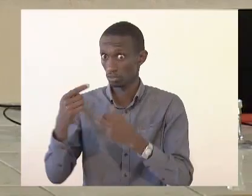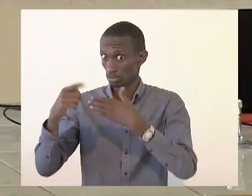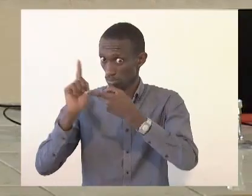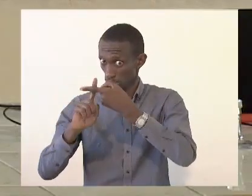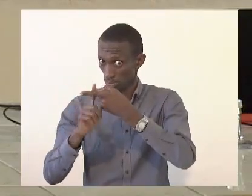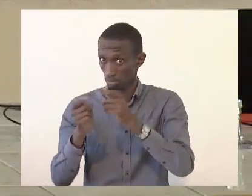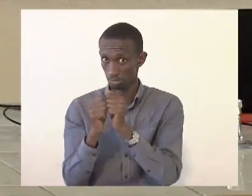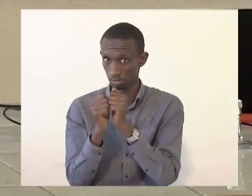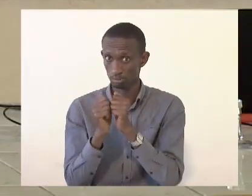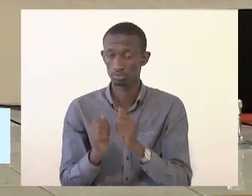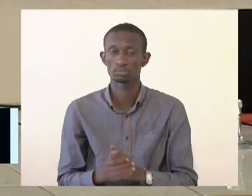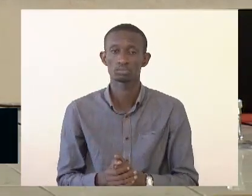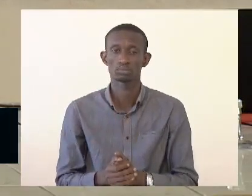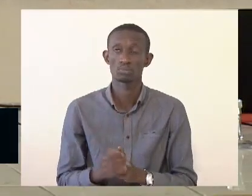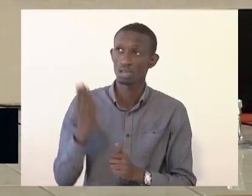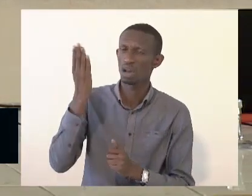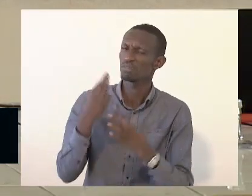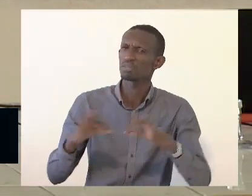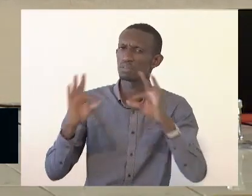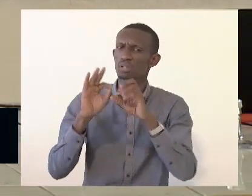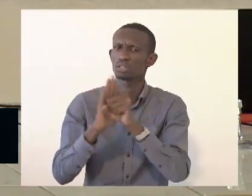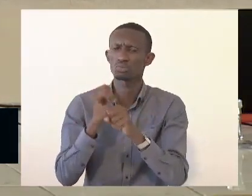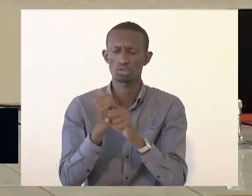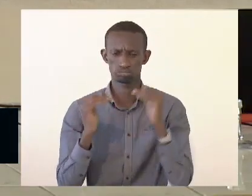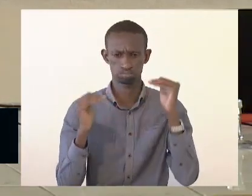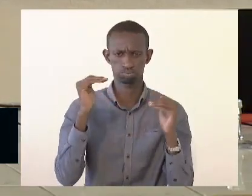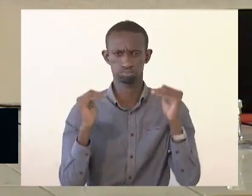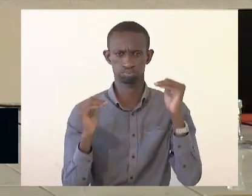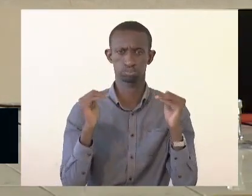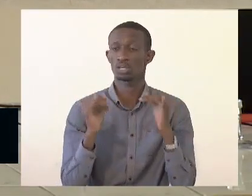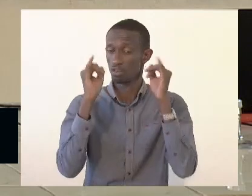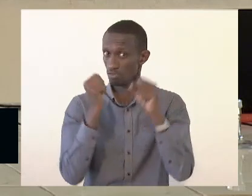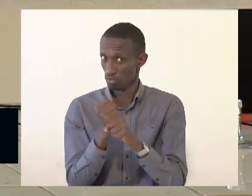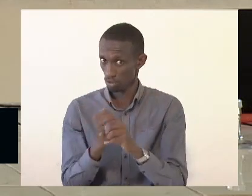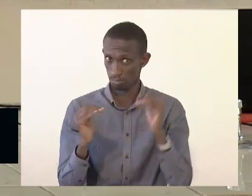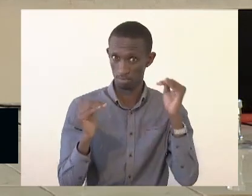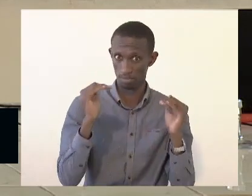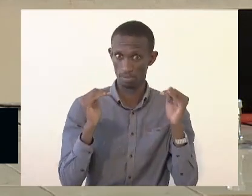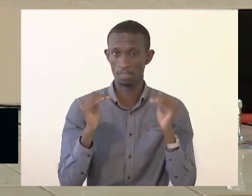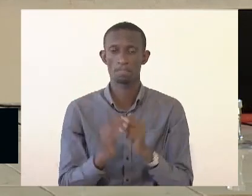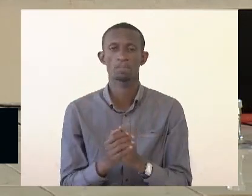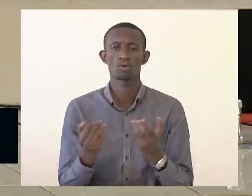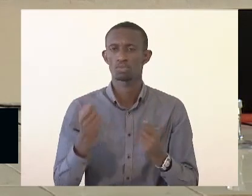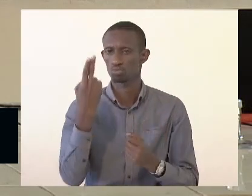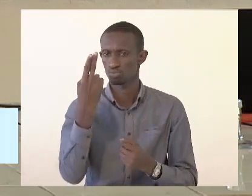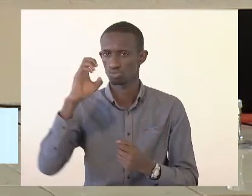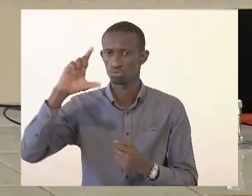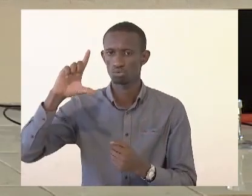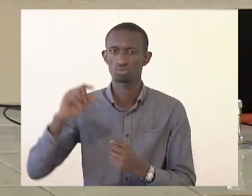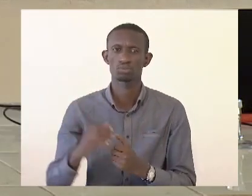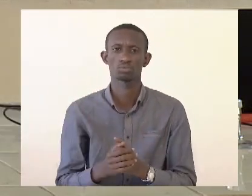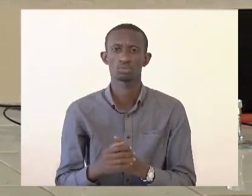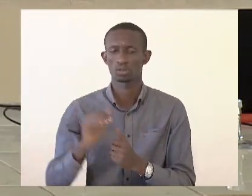water. Now, here it is necessary that we balance. If we balance, we have 2 chlorine